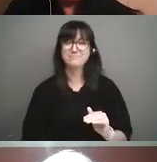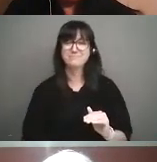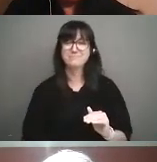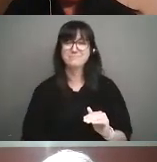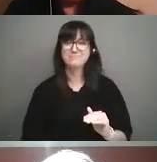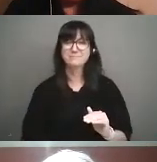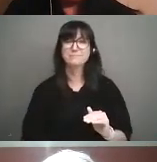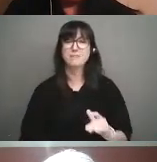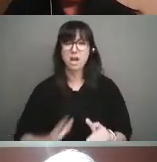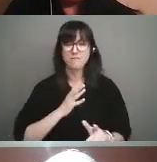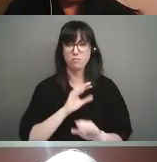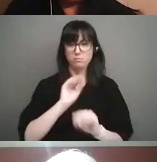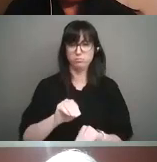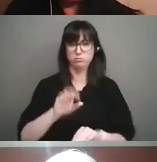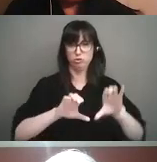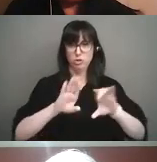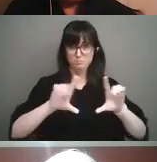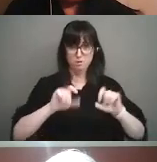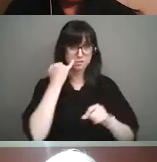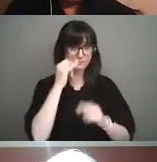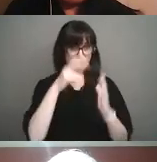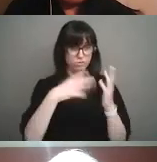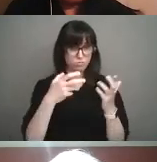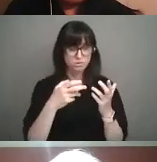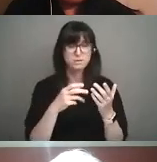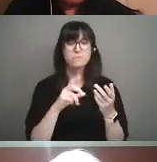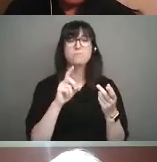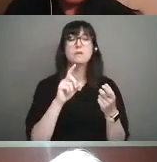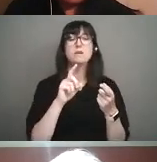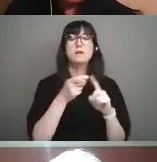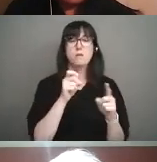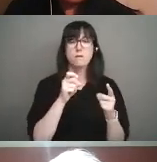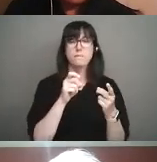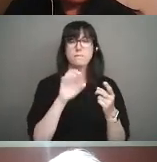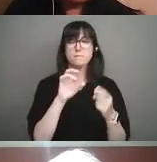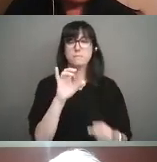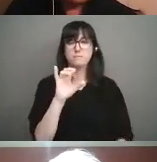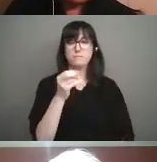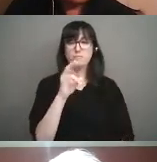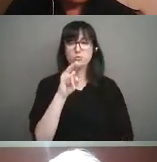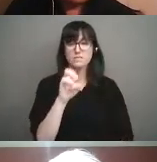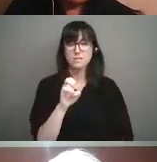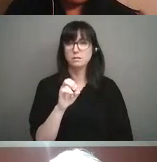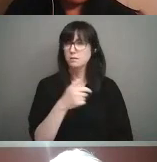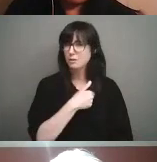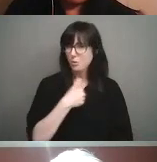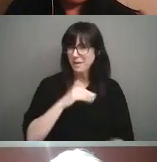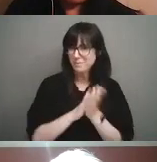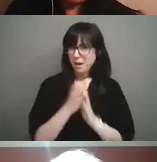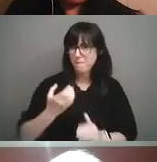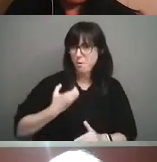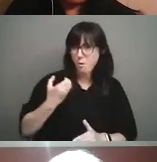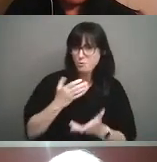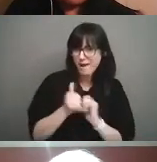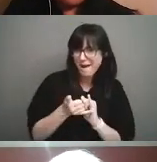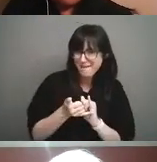in the chat box for anyone who wants to read it. Question number 5, also from Christine Comtois. How do we become a coach, Sheila?